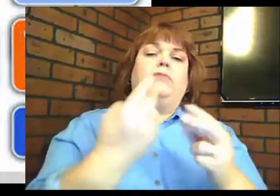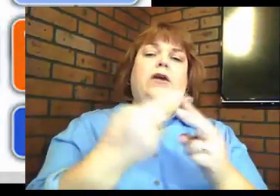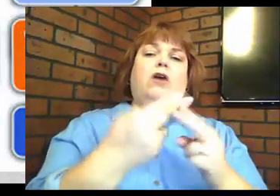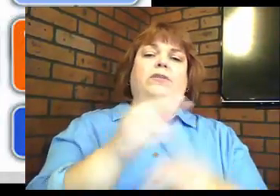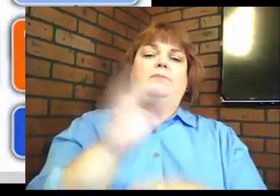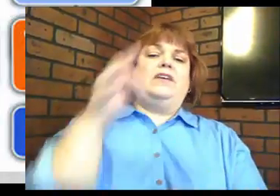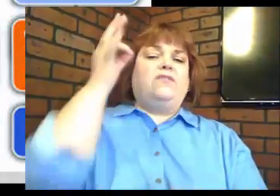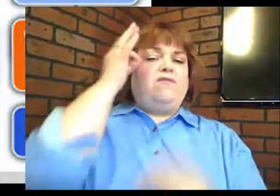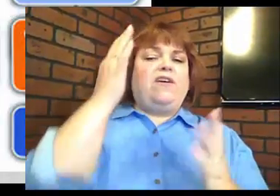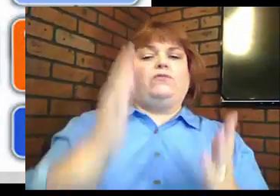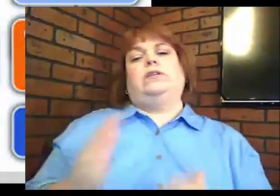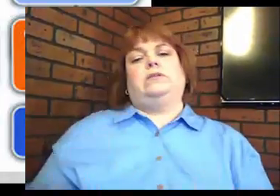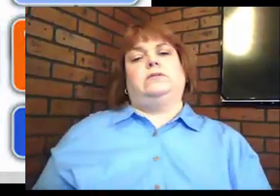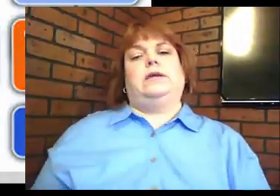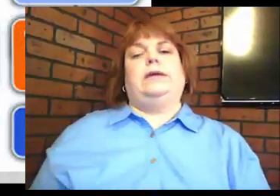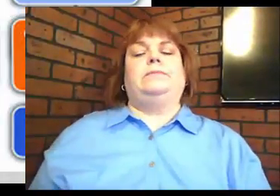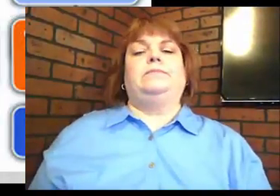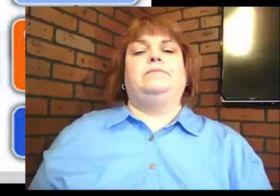executive,